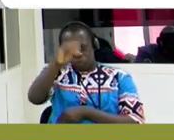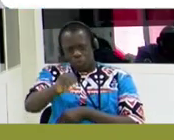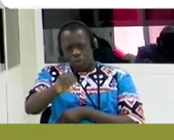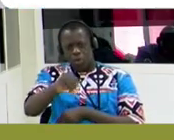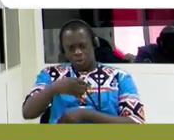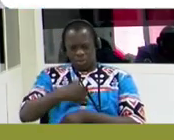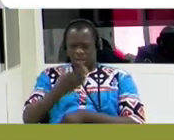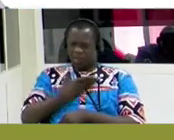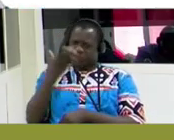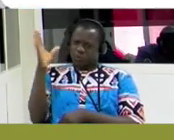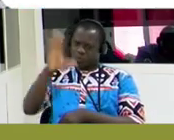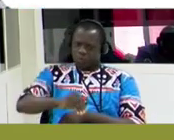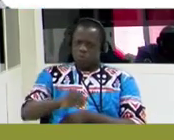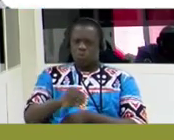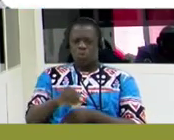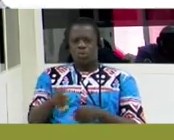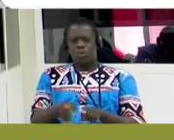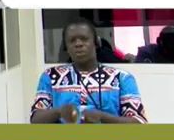nylon bag.